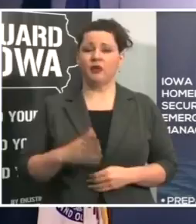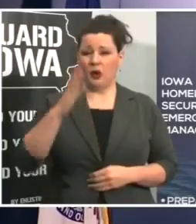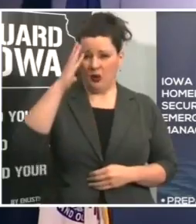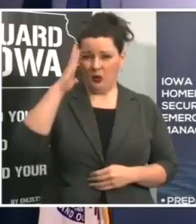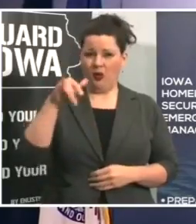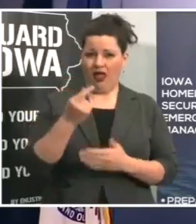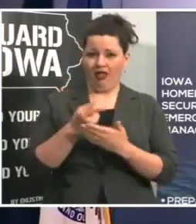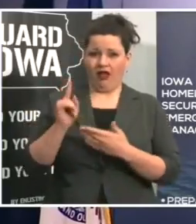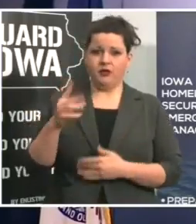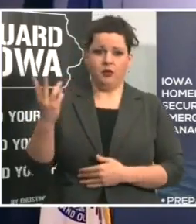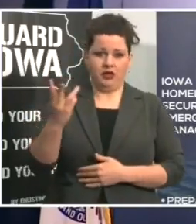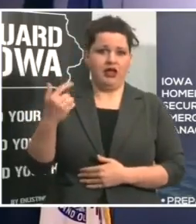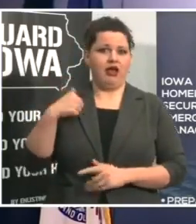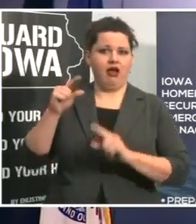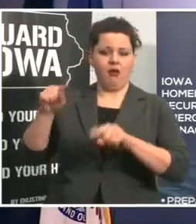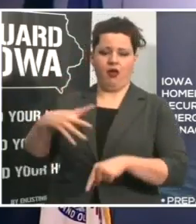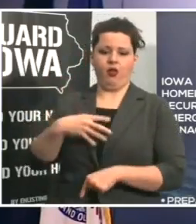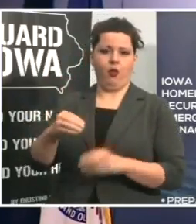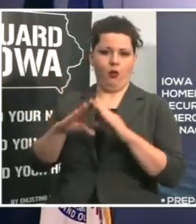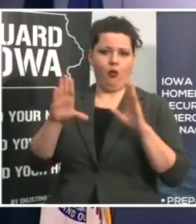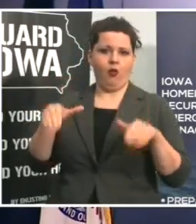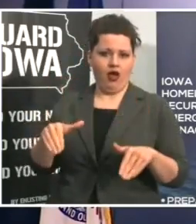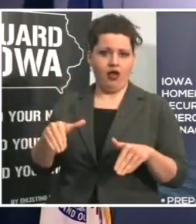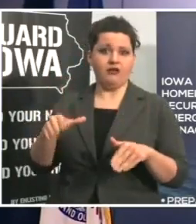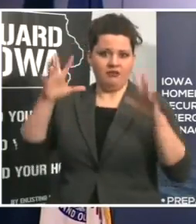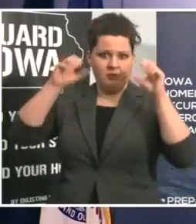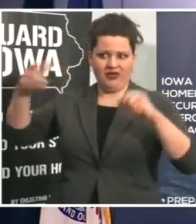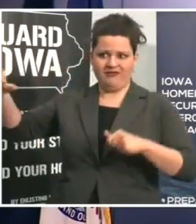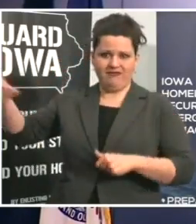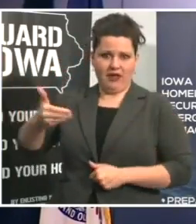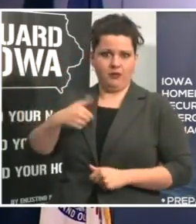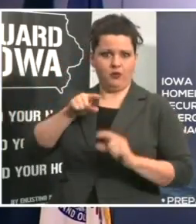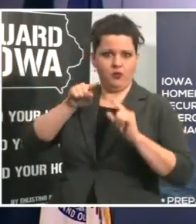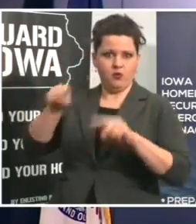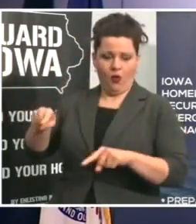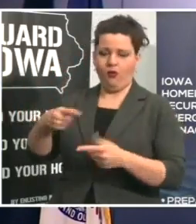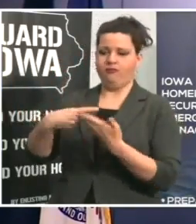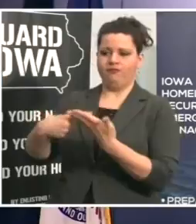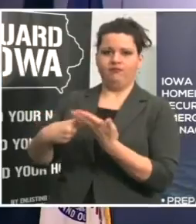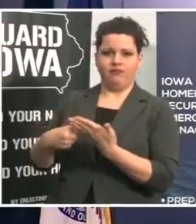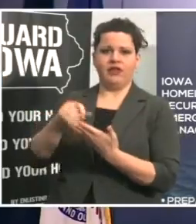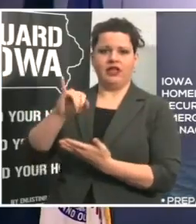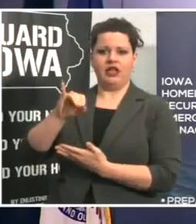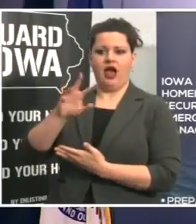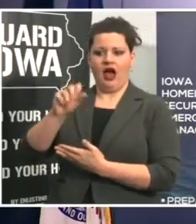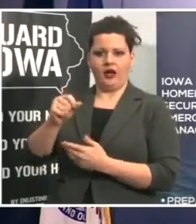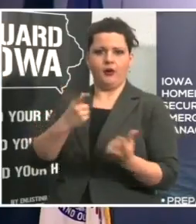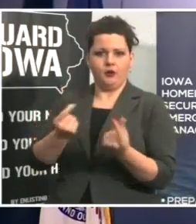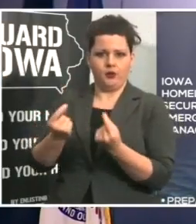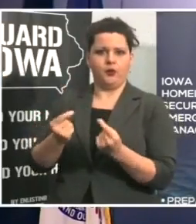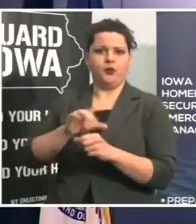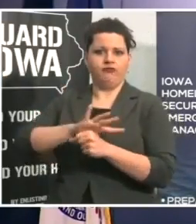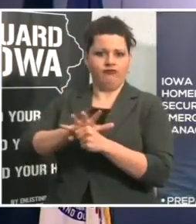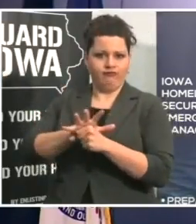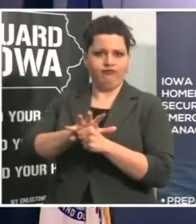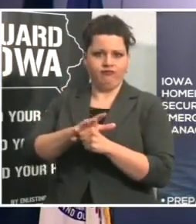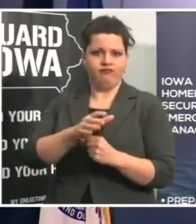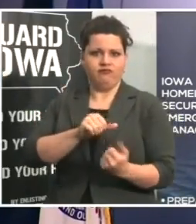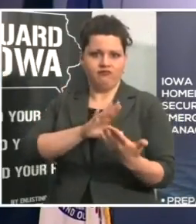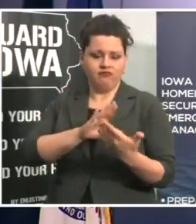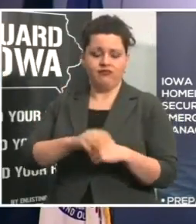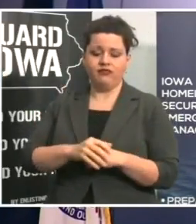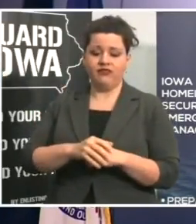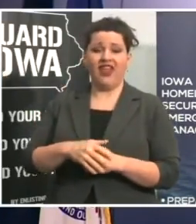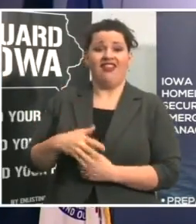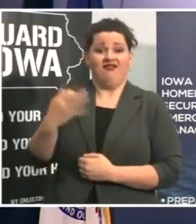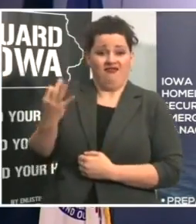Fauci is doing. She's wearing a mask whenever having direct contact with someone, getting several temperature checks a day, and regularly being treated,